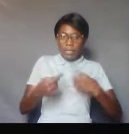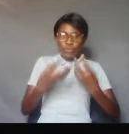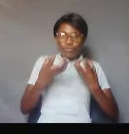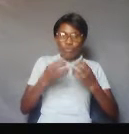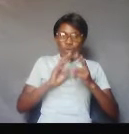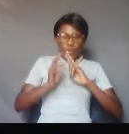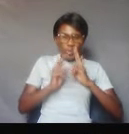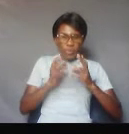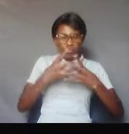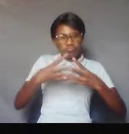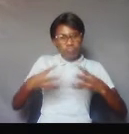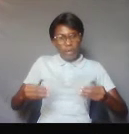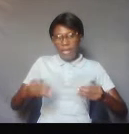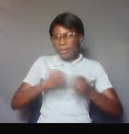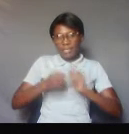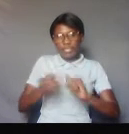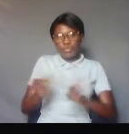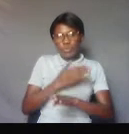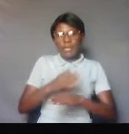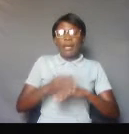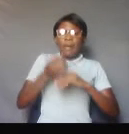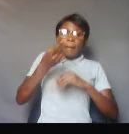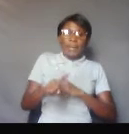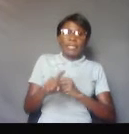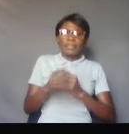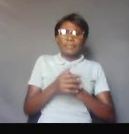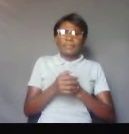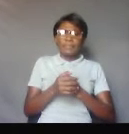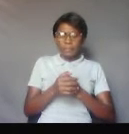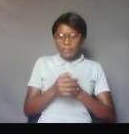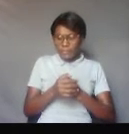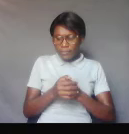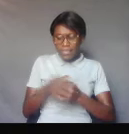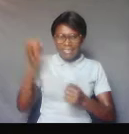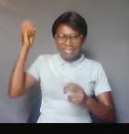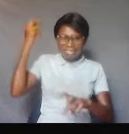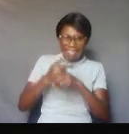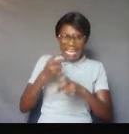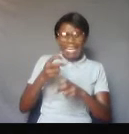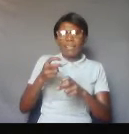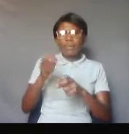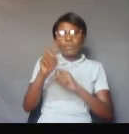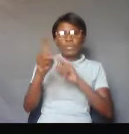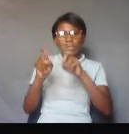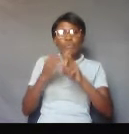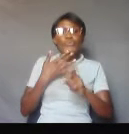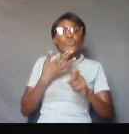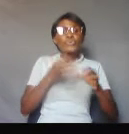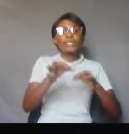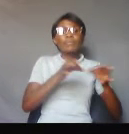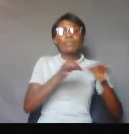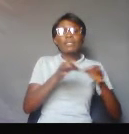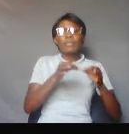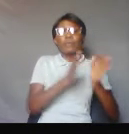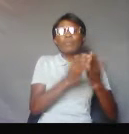interrogate and to challenge. But so we ask critical questions about who gets to interpret the Bible, and then we try